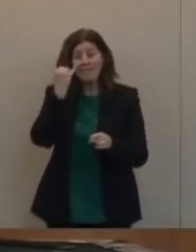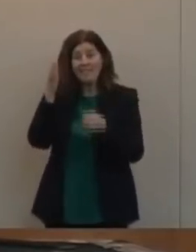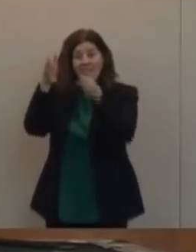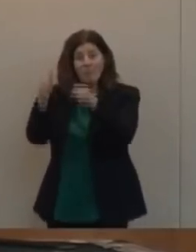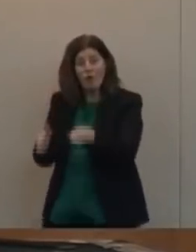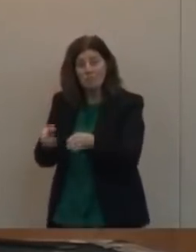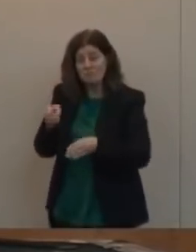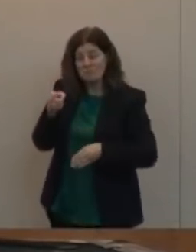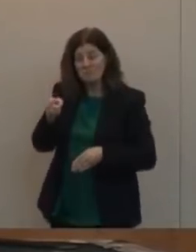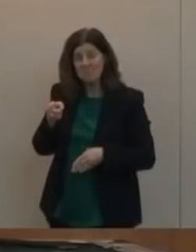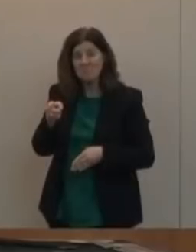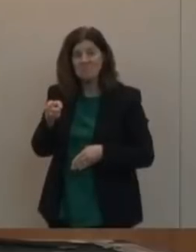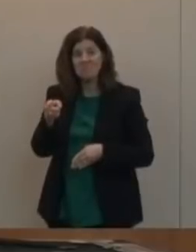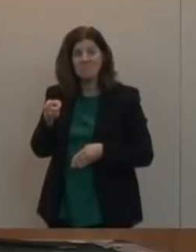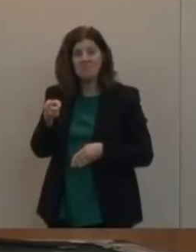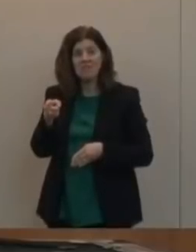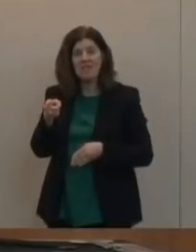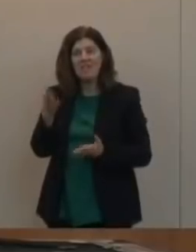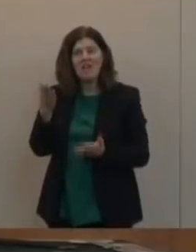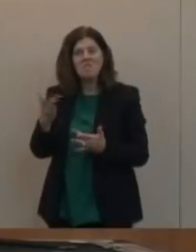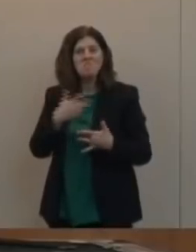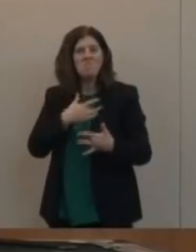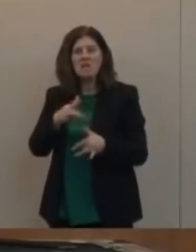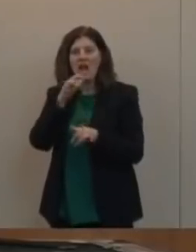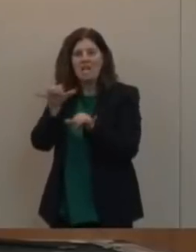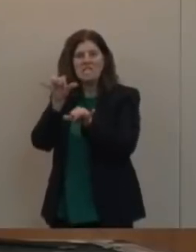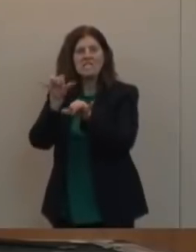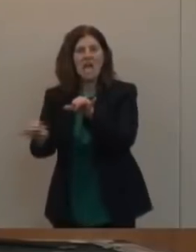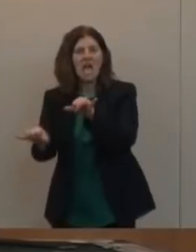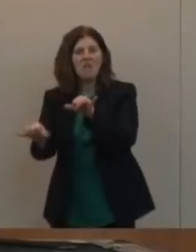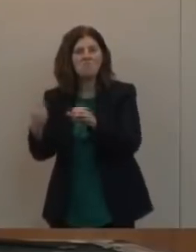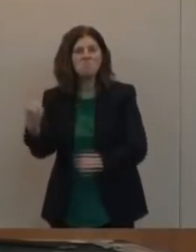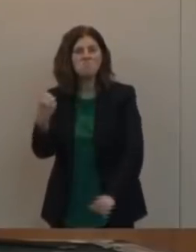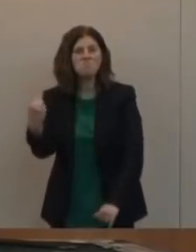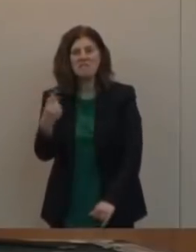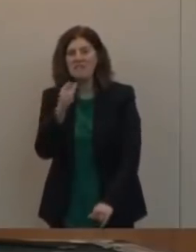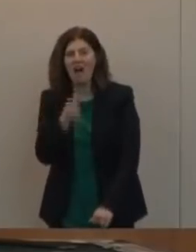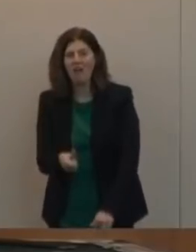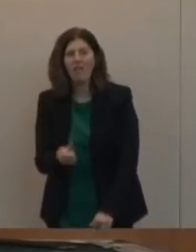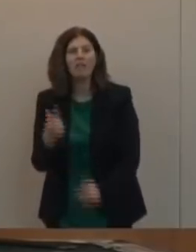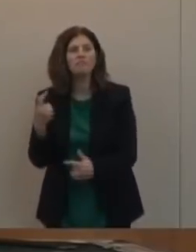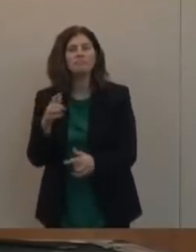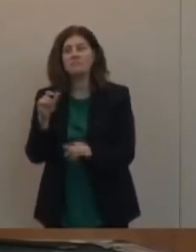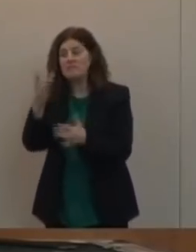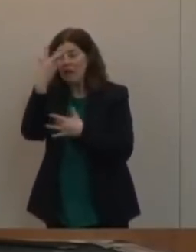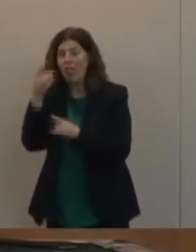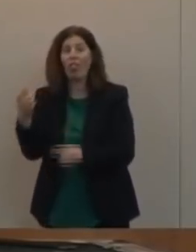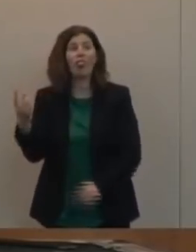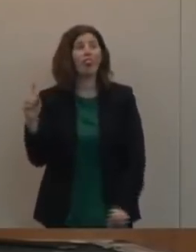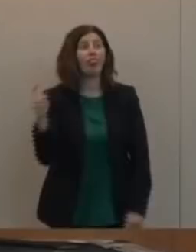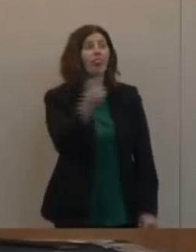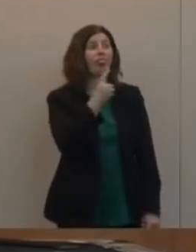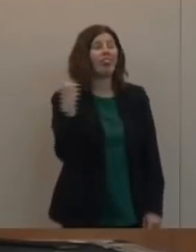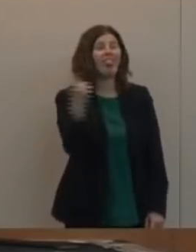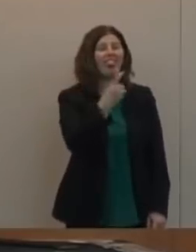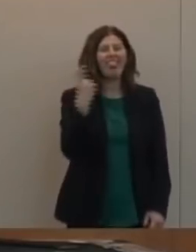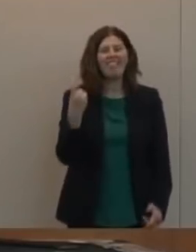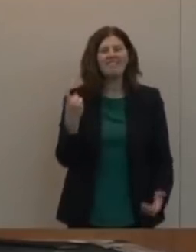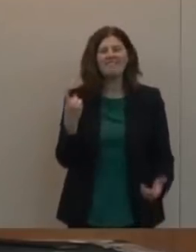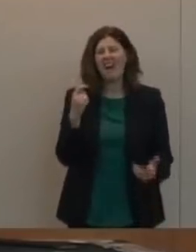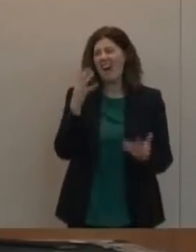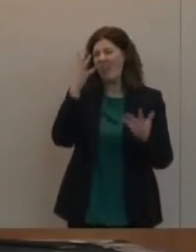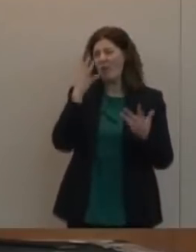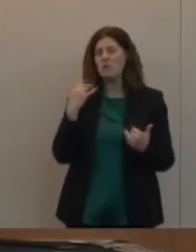individual who might not stay in a self-isolation environment? Well, unfortunately, we are